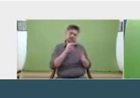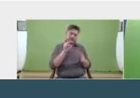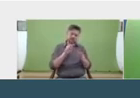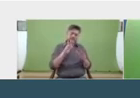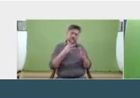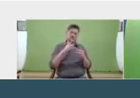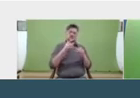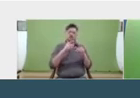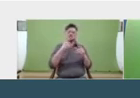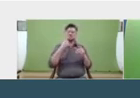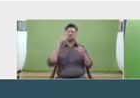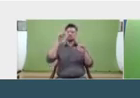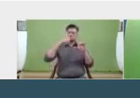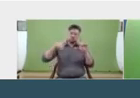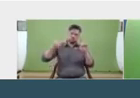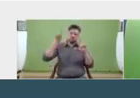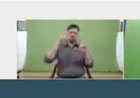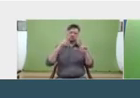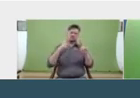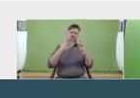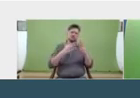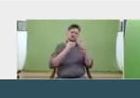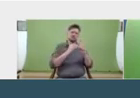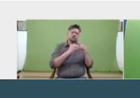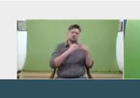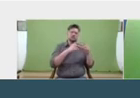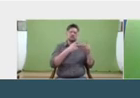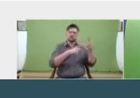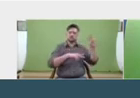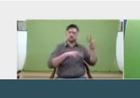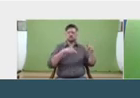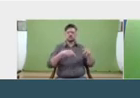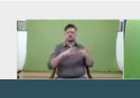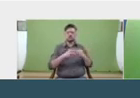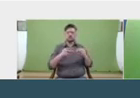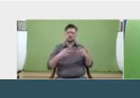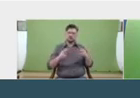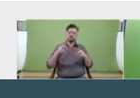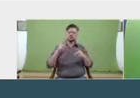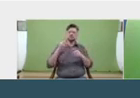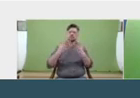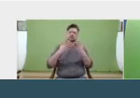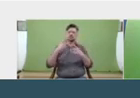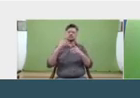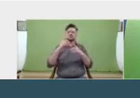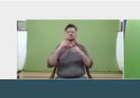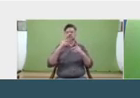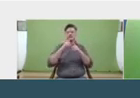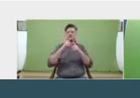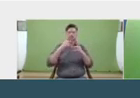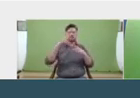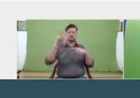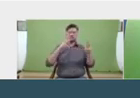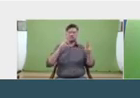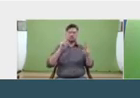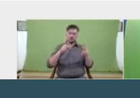moon will vary madly across mumbai delhi kolkata bangalore varieties but that does not make them different languages